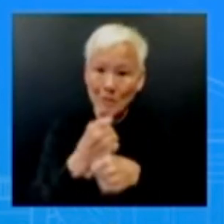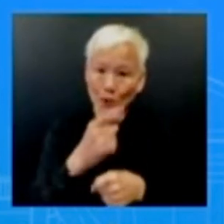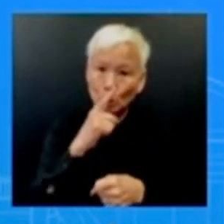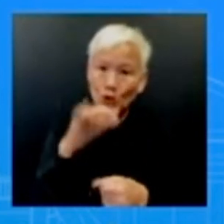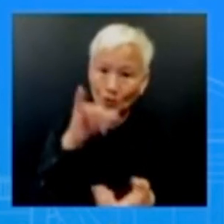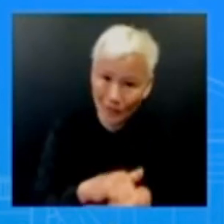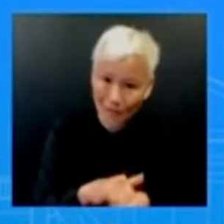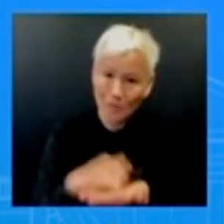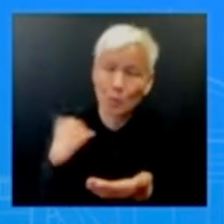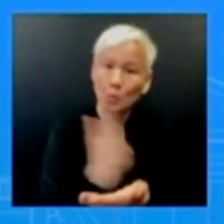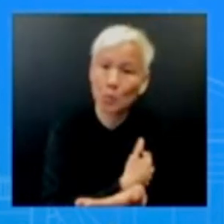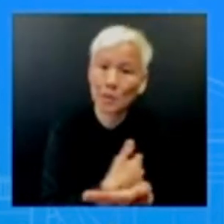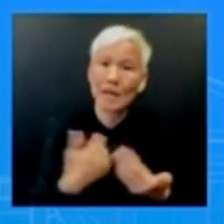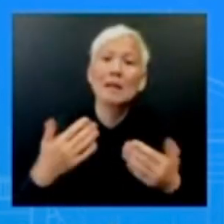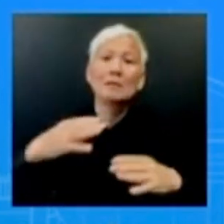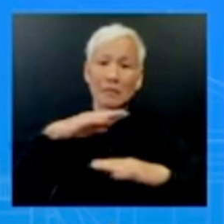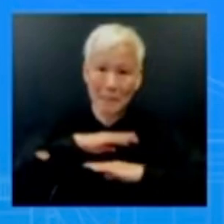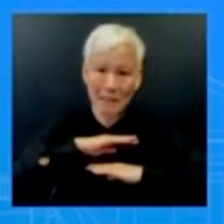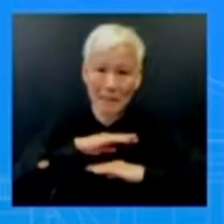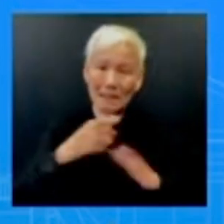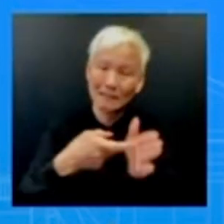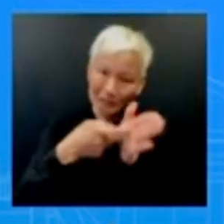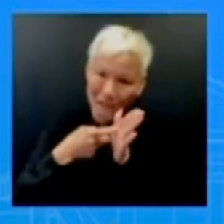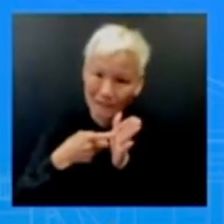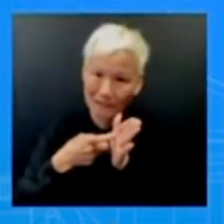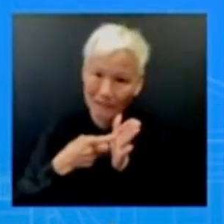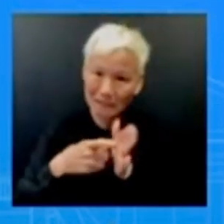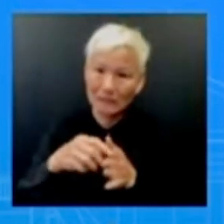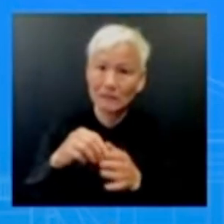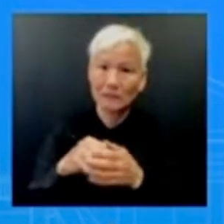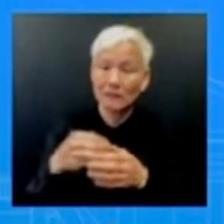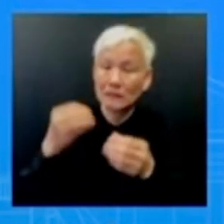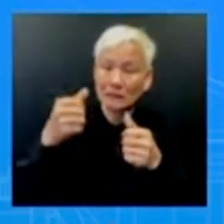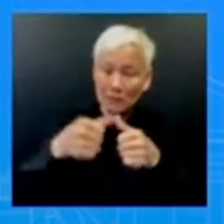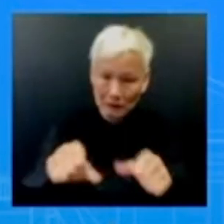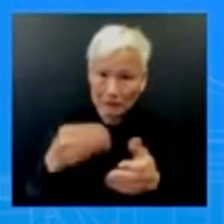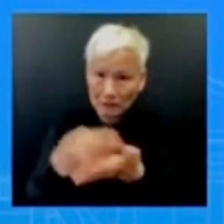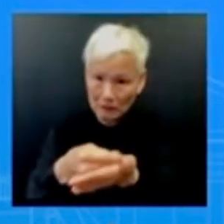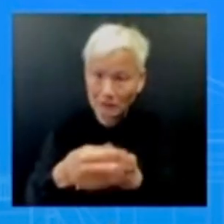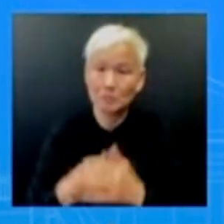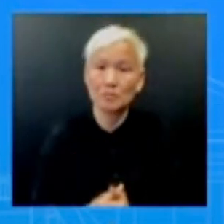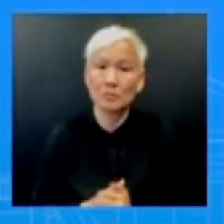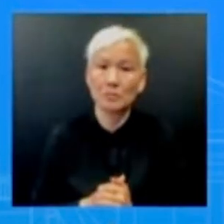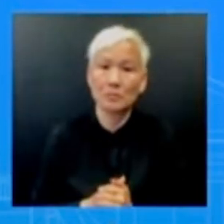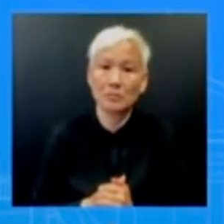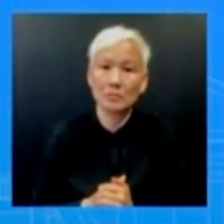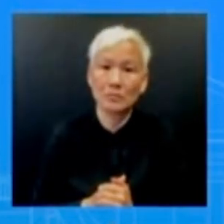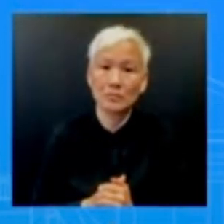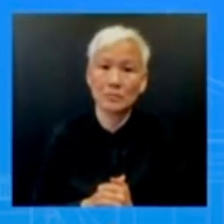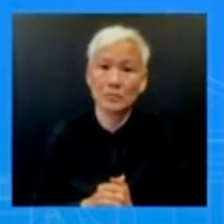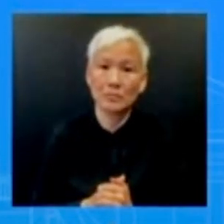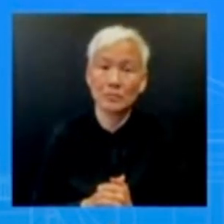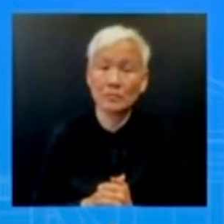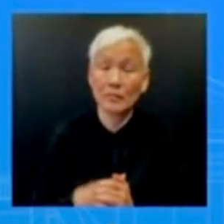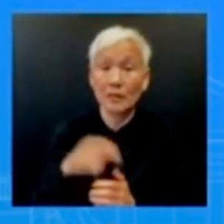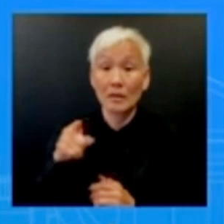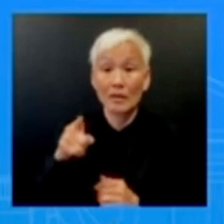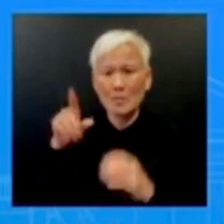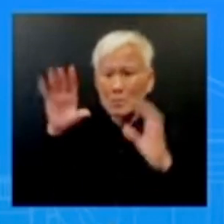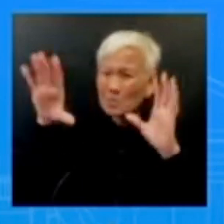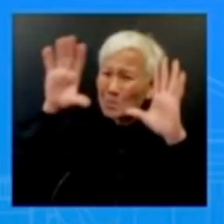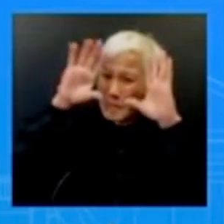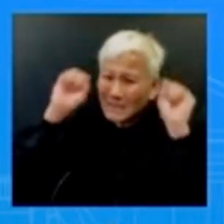demands of resources for depositors are met. Thanks, Green. Does the president believe that the actions of the last 10 days, which have been